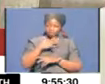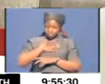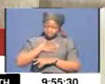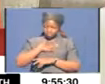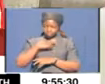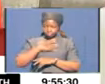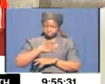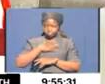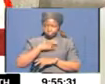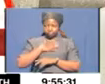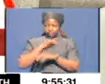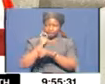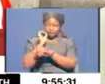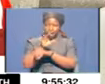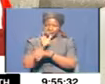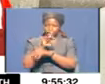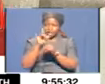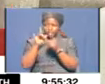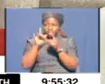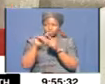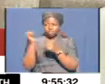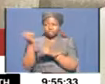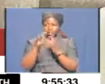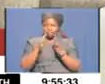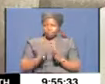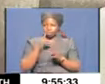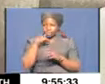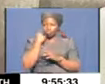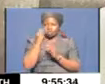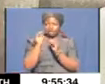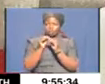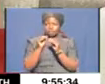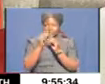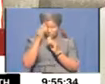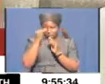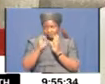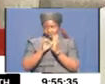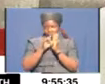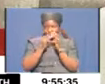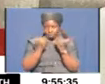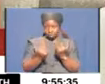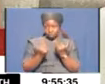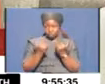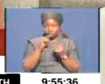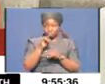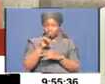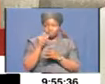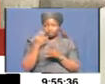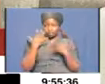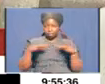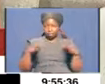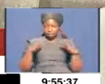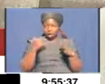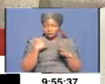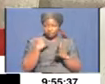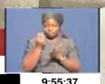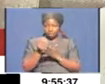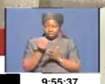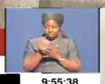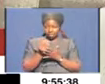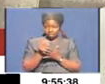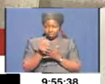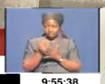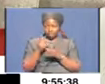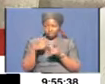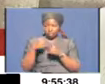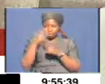my advice to whoever I meet. Because like now, these guys are in money fires. So why don't you